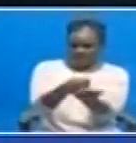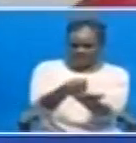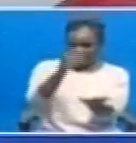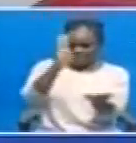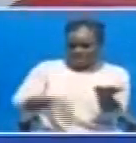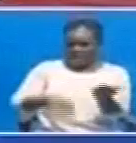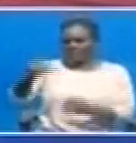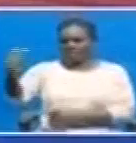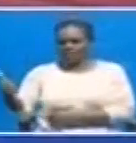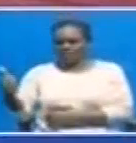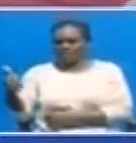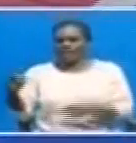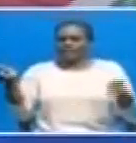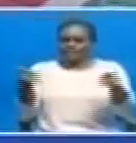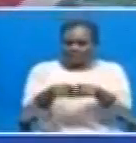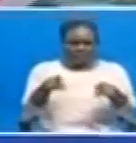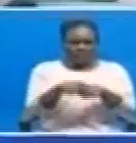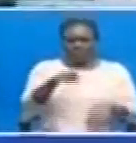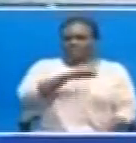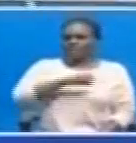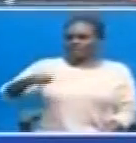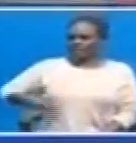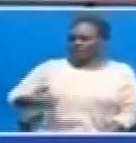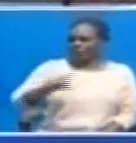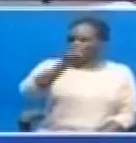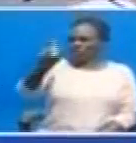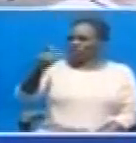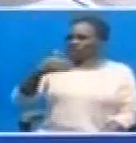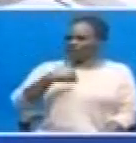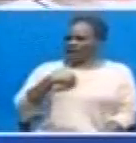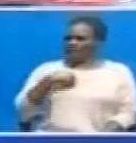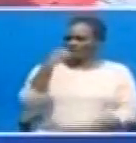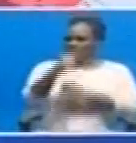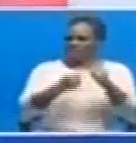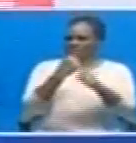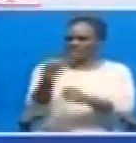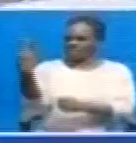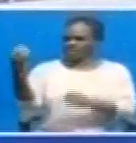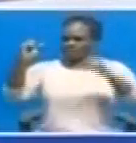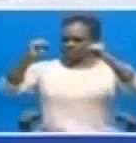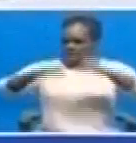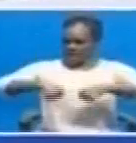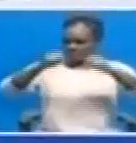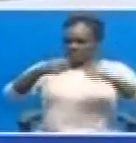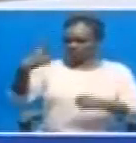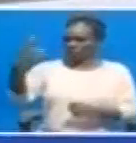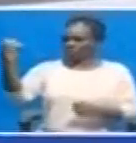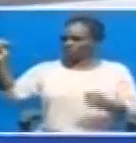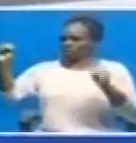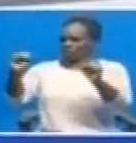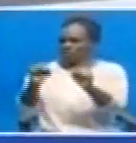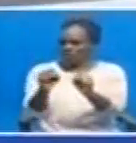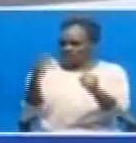other. On top of this, the senators are questioning the three-year fuel hedging contract signed in 2009, which was expected